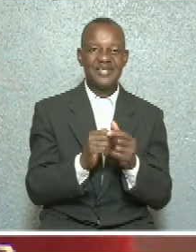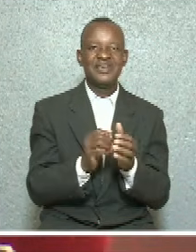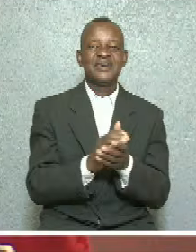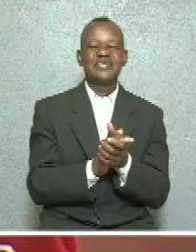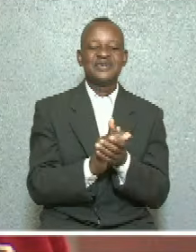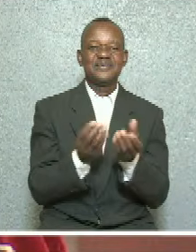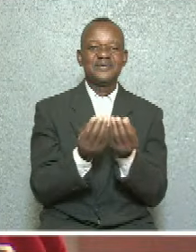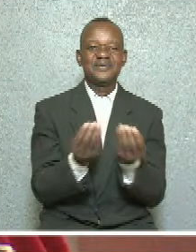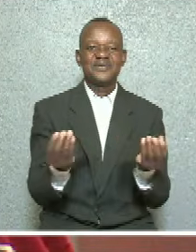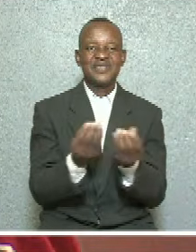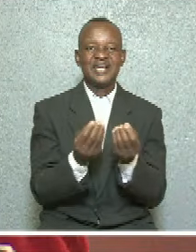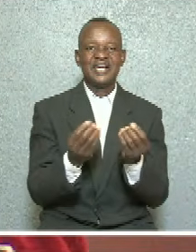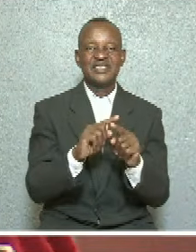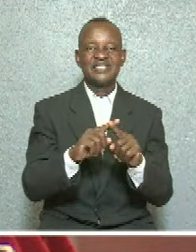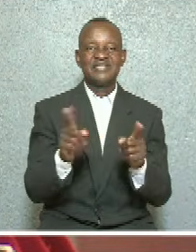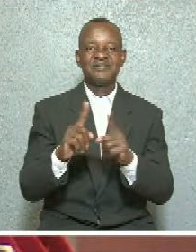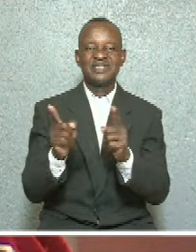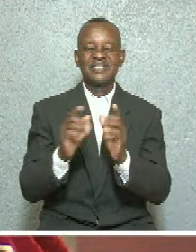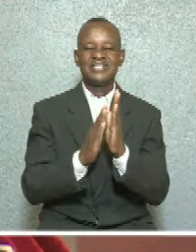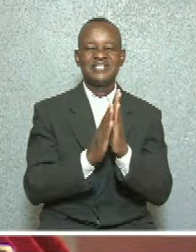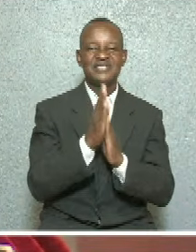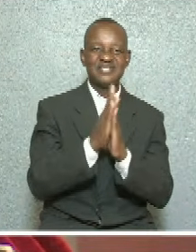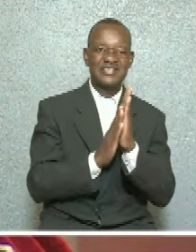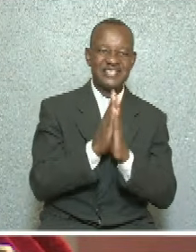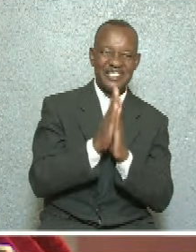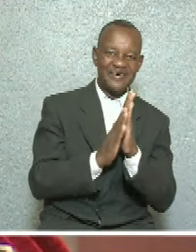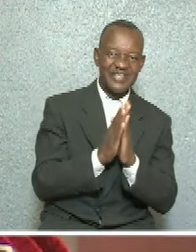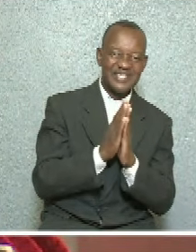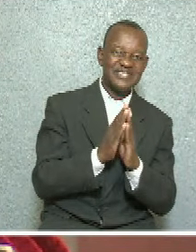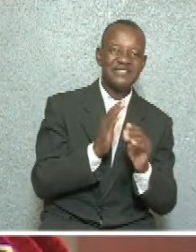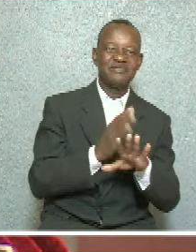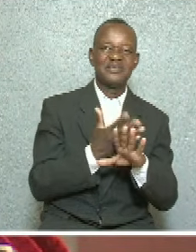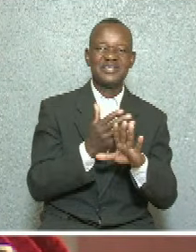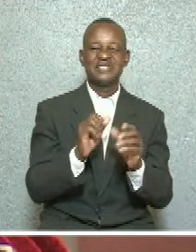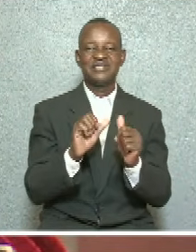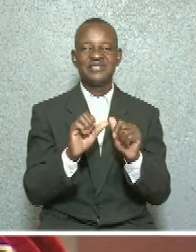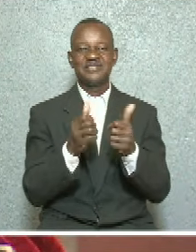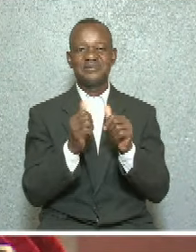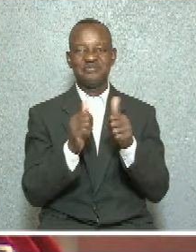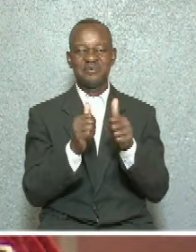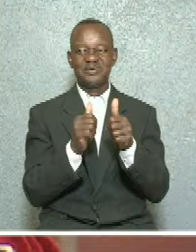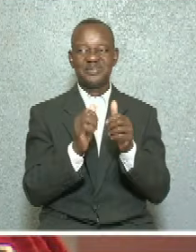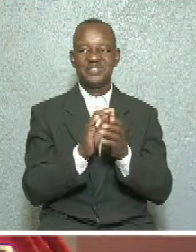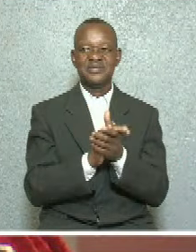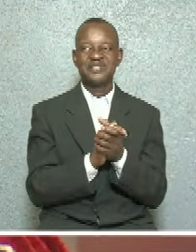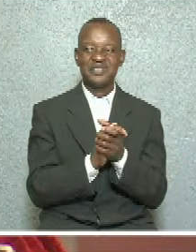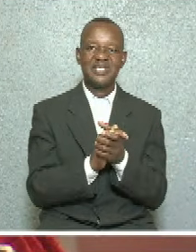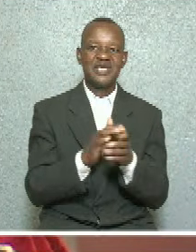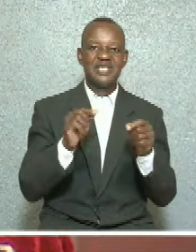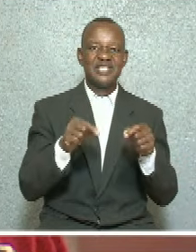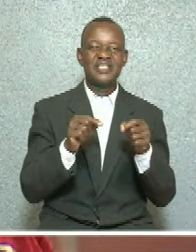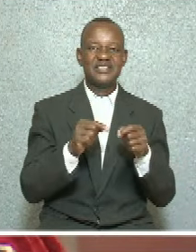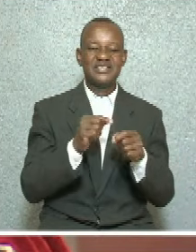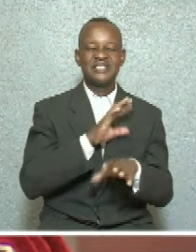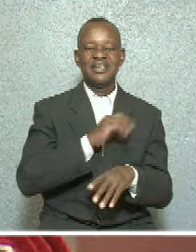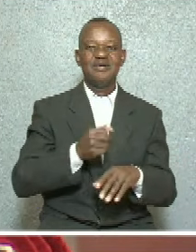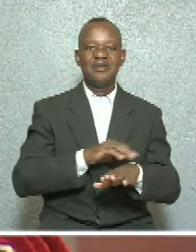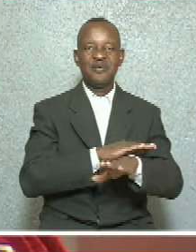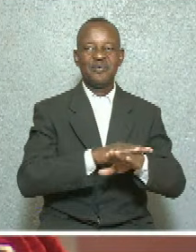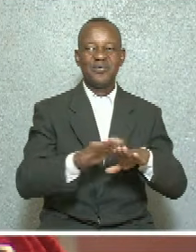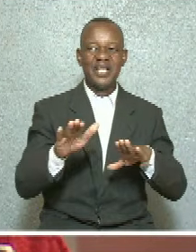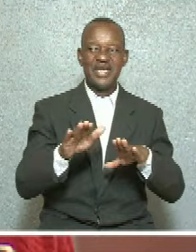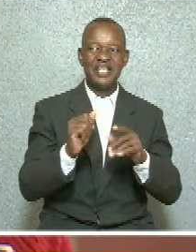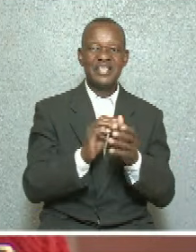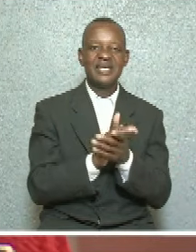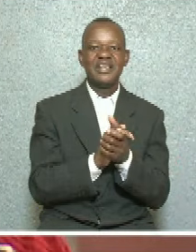engineering or politics is what I want to do. So basically this exhibition is our way of exposing the kids to the creative side of